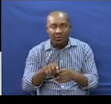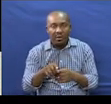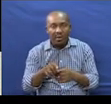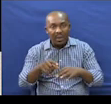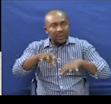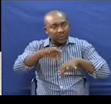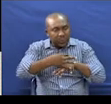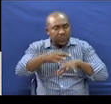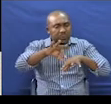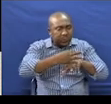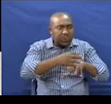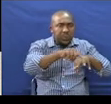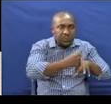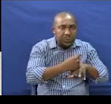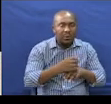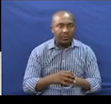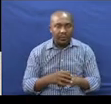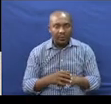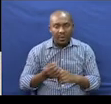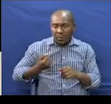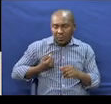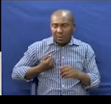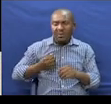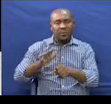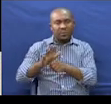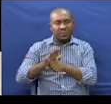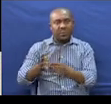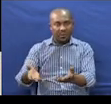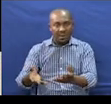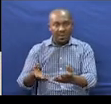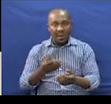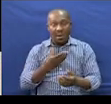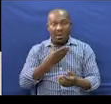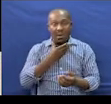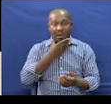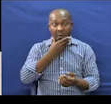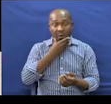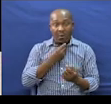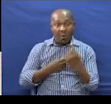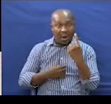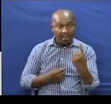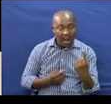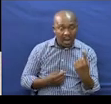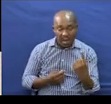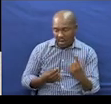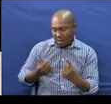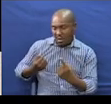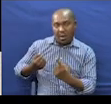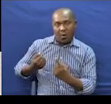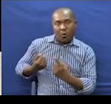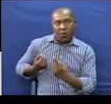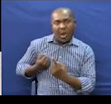system. Most of the pastoral society, they have more than one wife. So